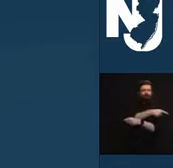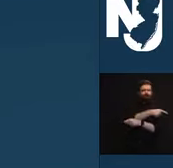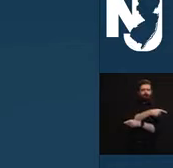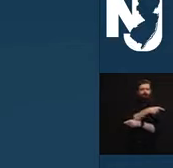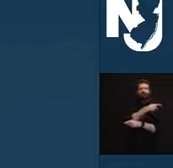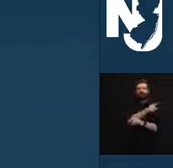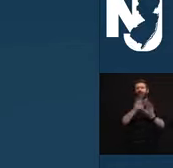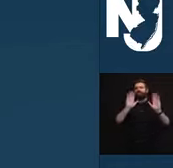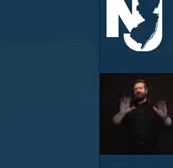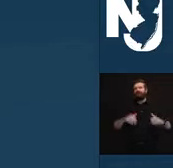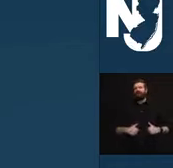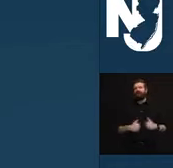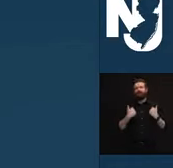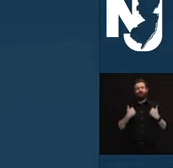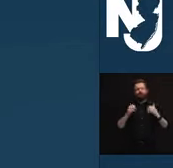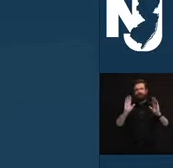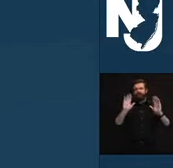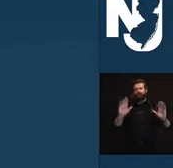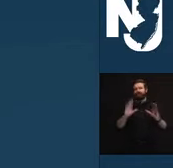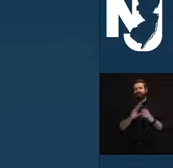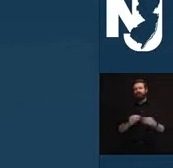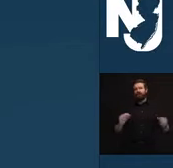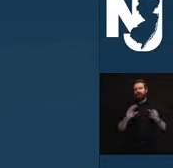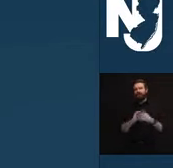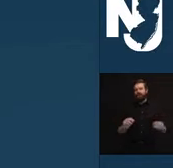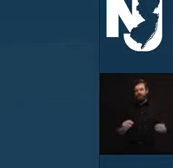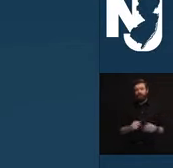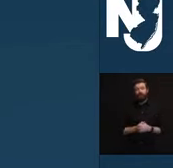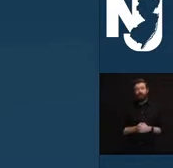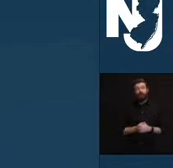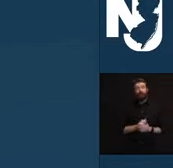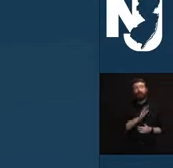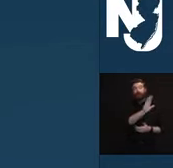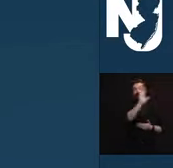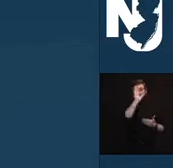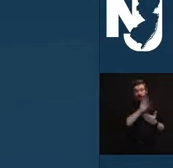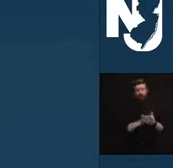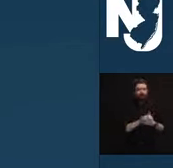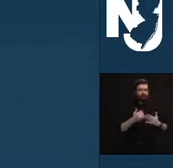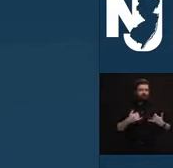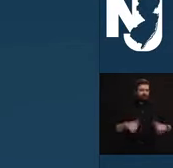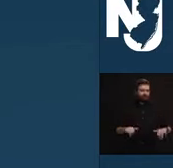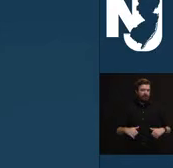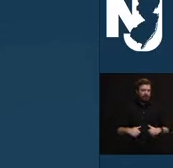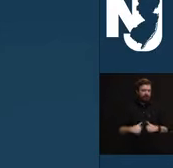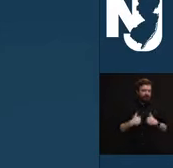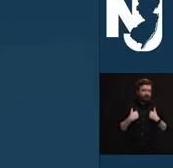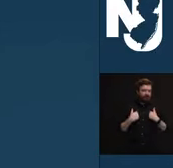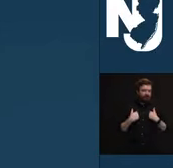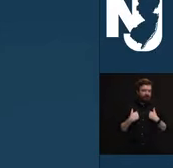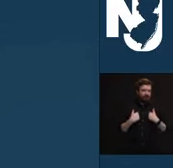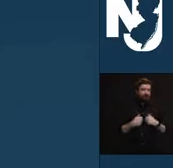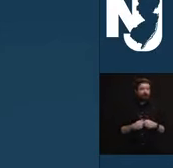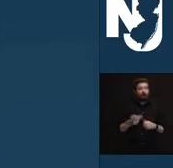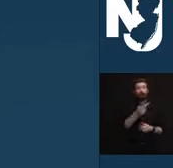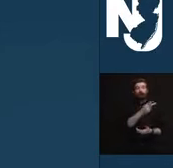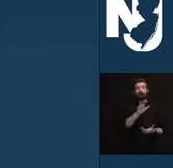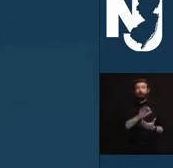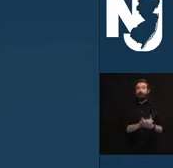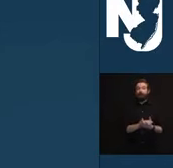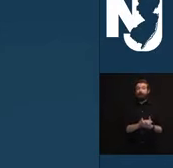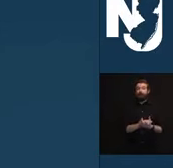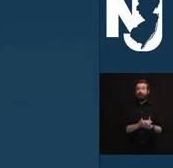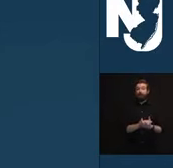attention. Dr. Verma is survived by her husband, Pankaj. By the way, they had just celebrated their 40th